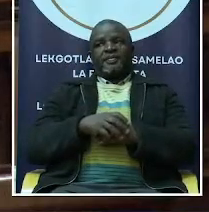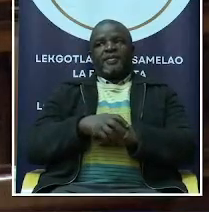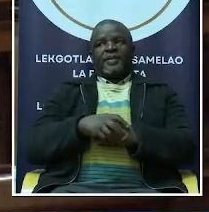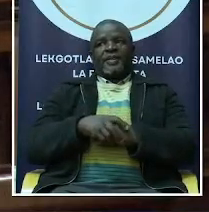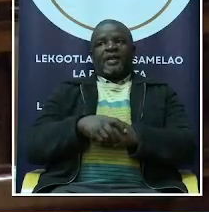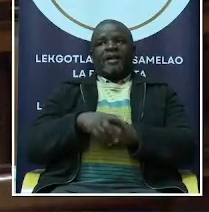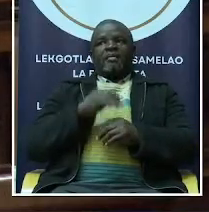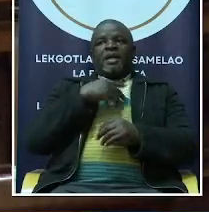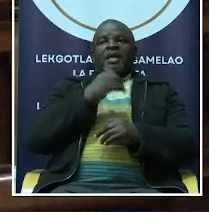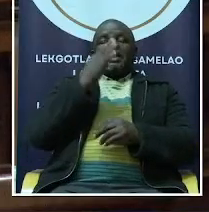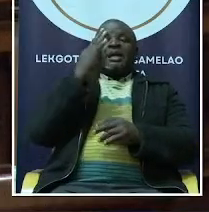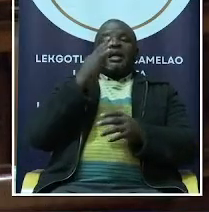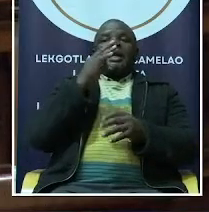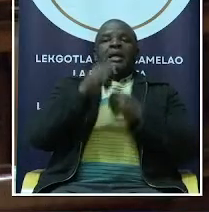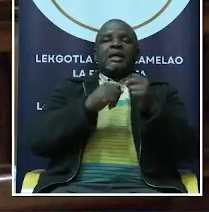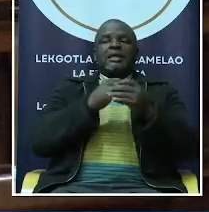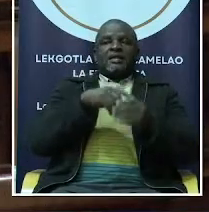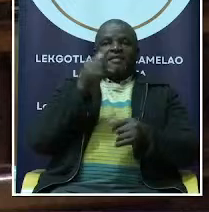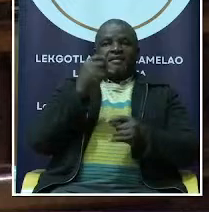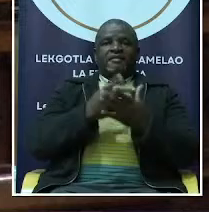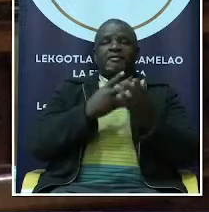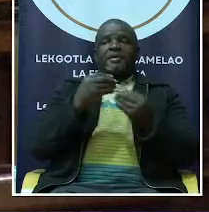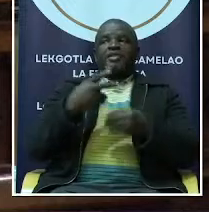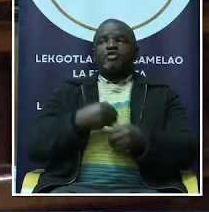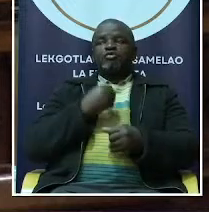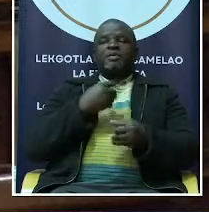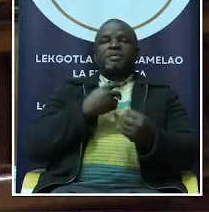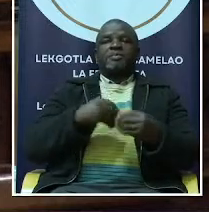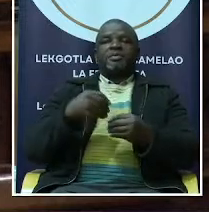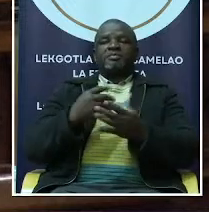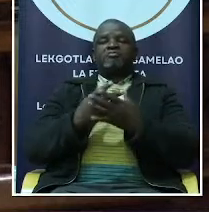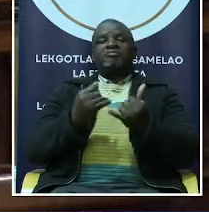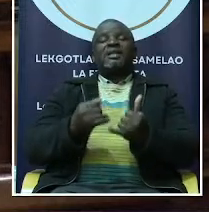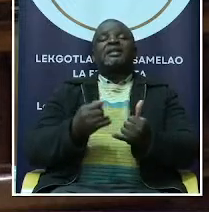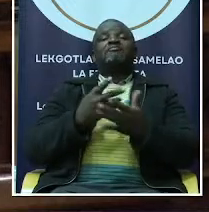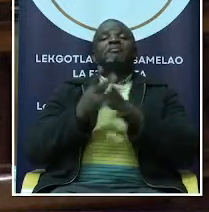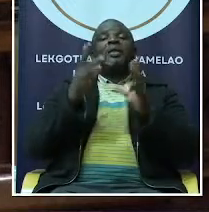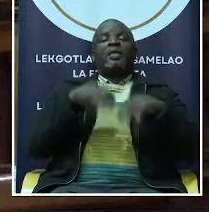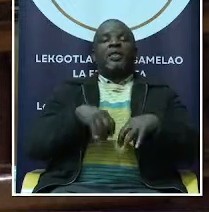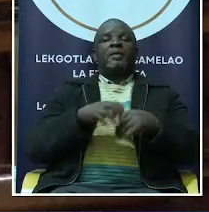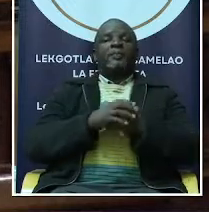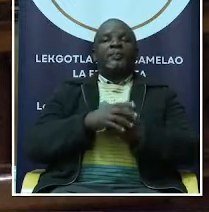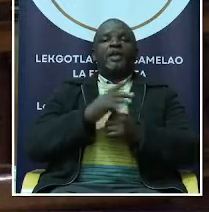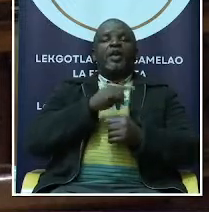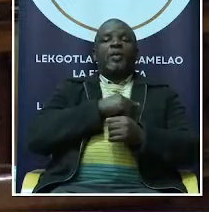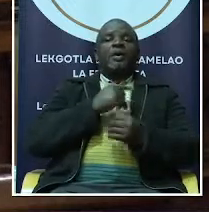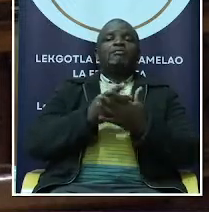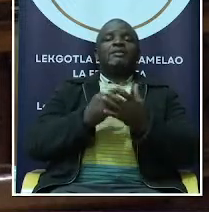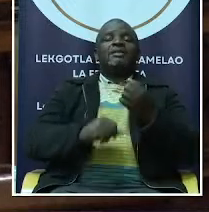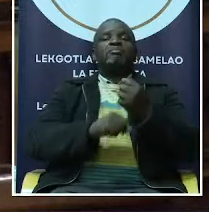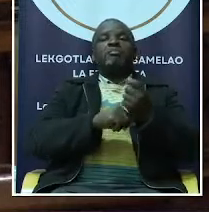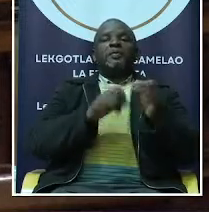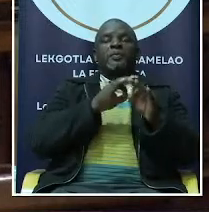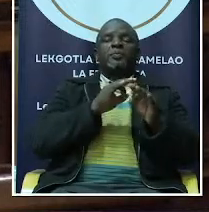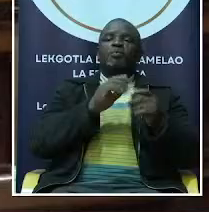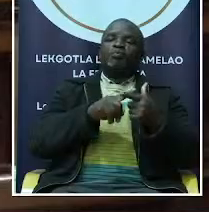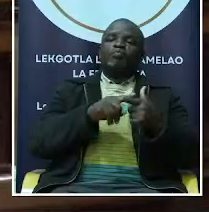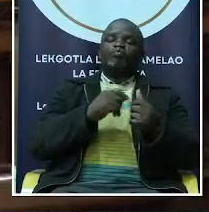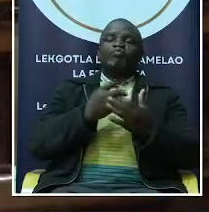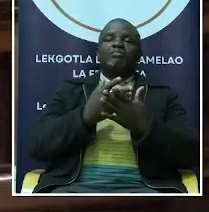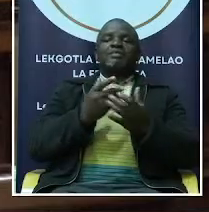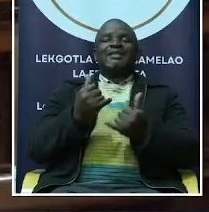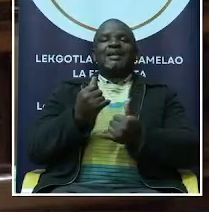years, 70 to 80% of youth businesses or small to medium enterprises fail because of a lack of support or incompetency